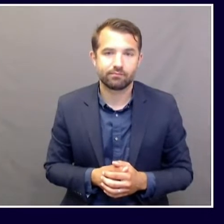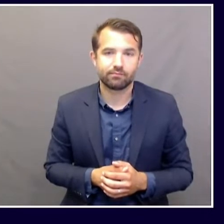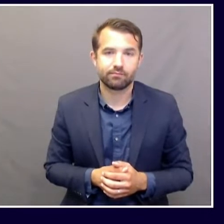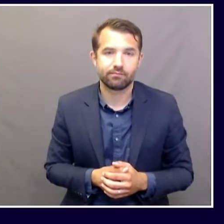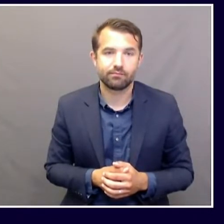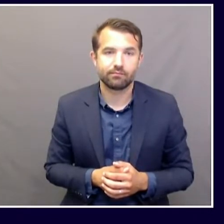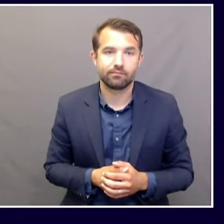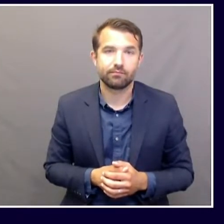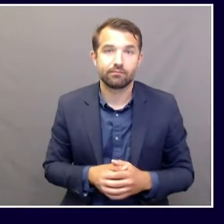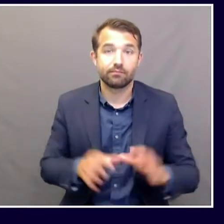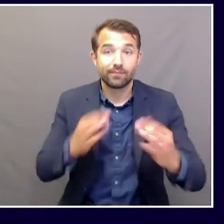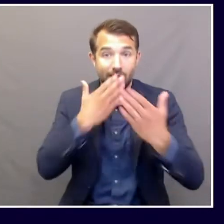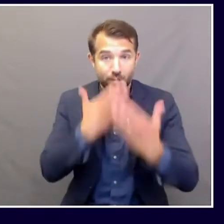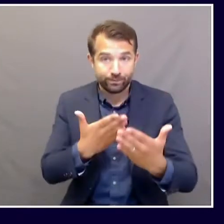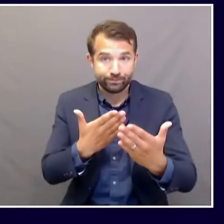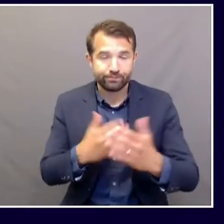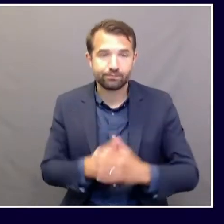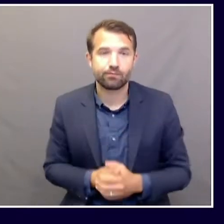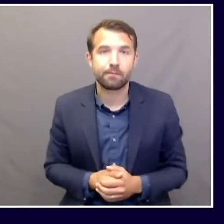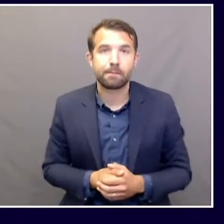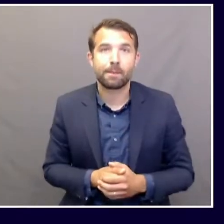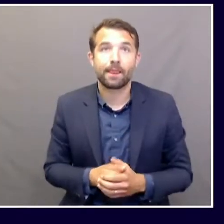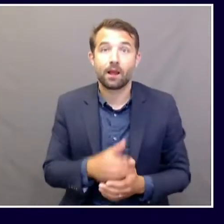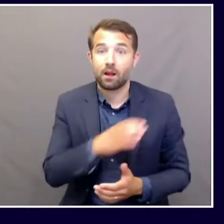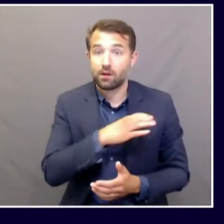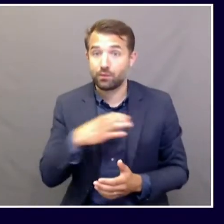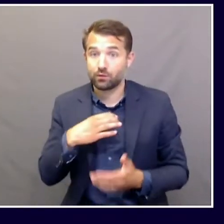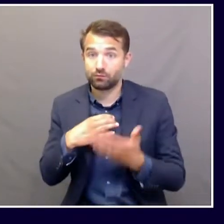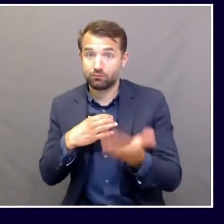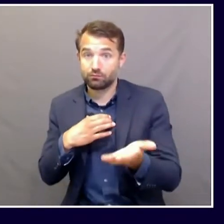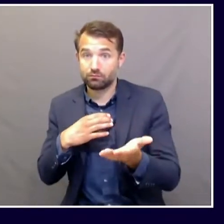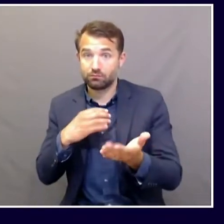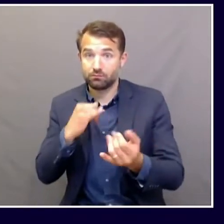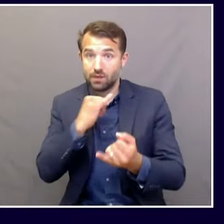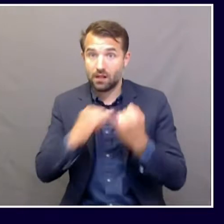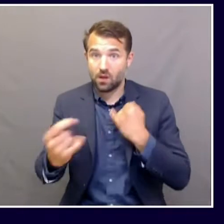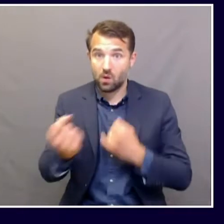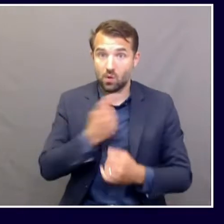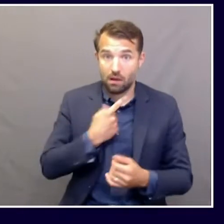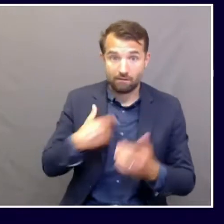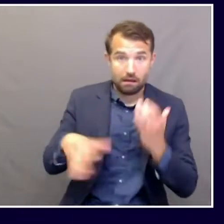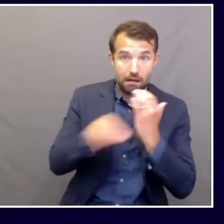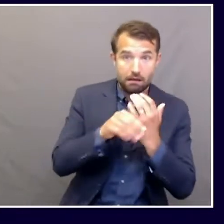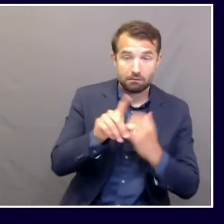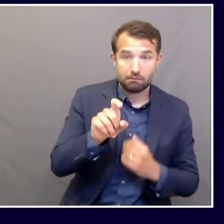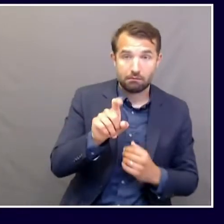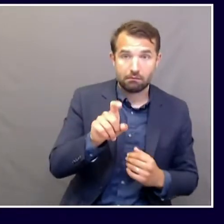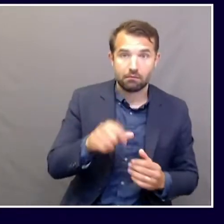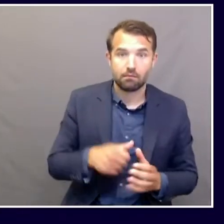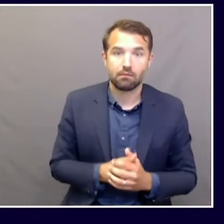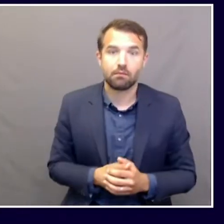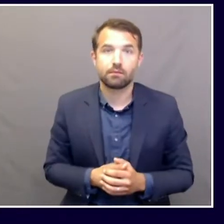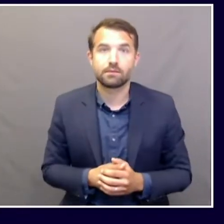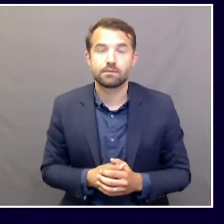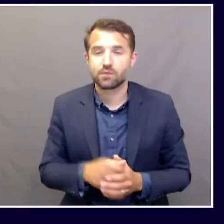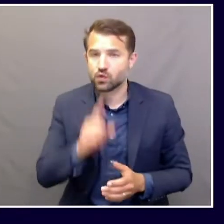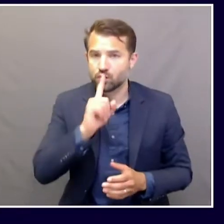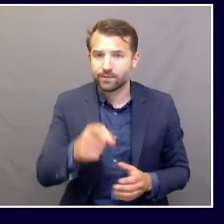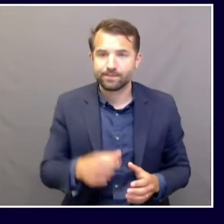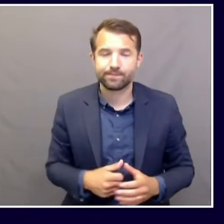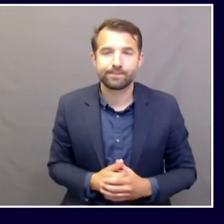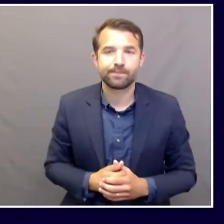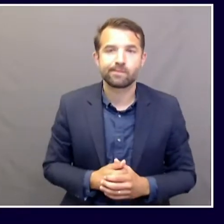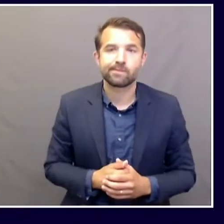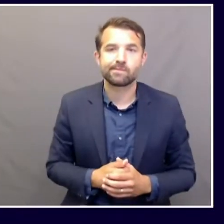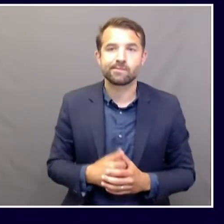Thanks, Jessica. Commissioner, that was the last question for the afternoon. Anything from you before we close? Sure. I would like to go back